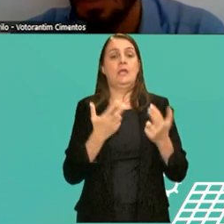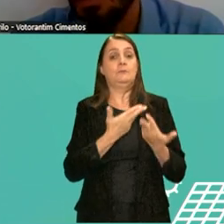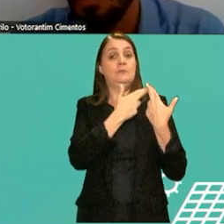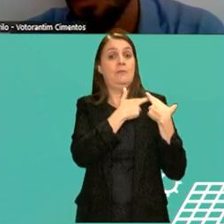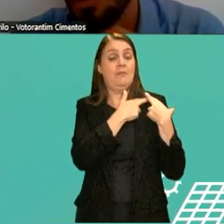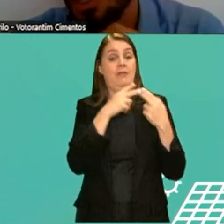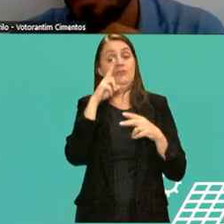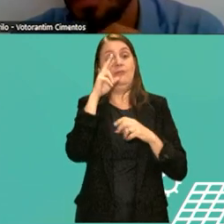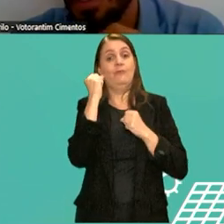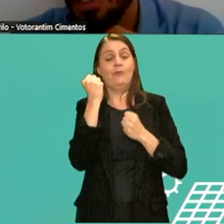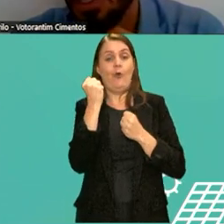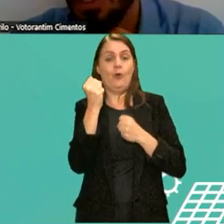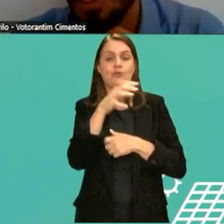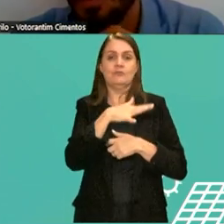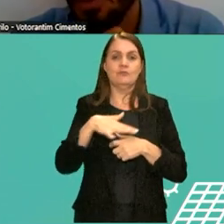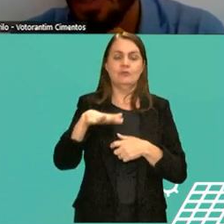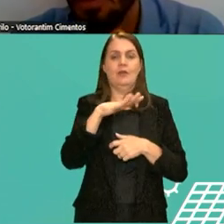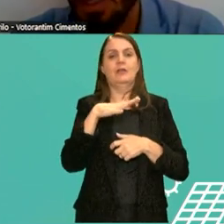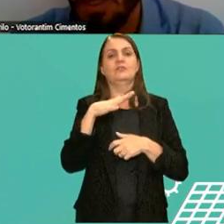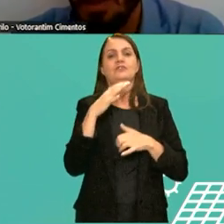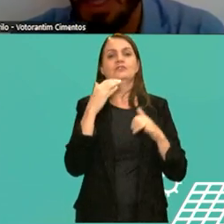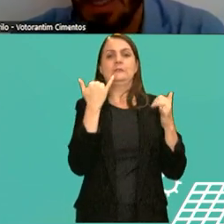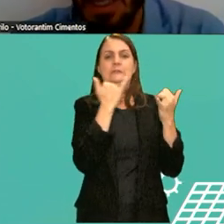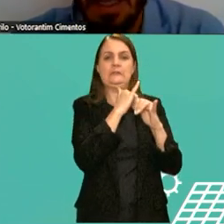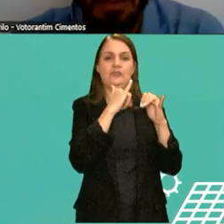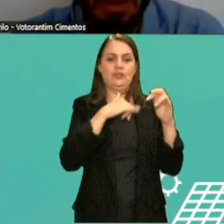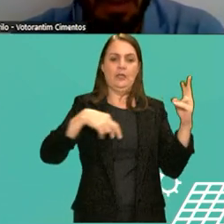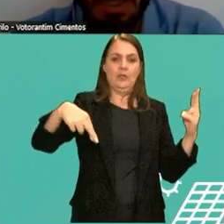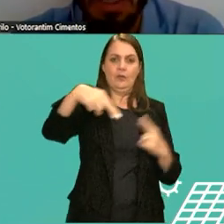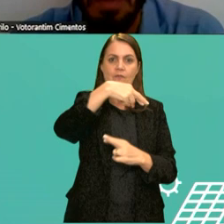And 30% of our matrix